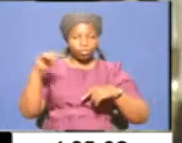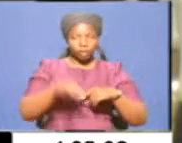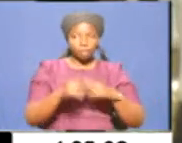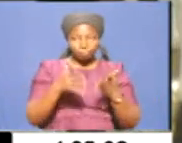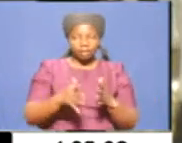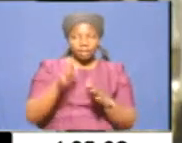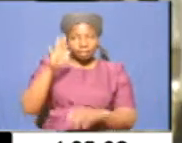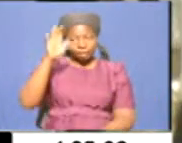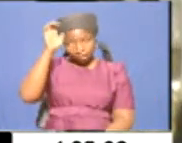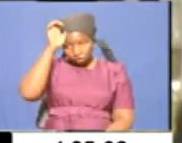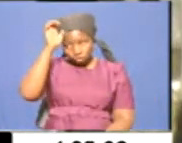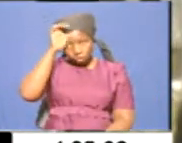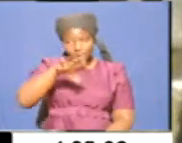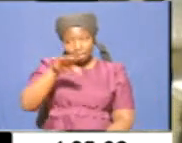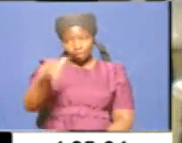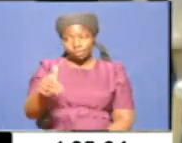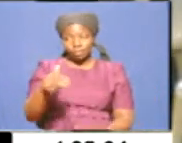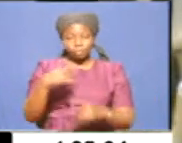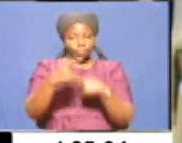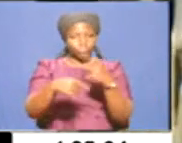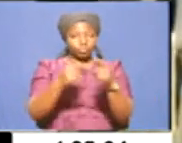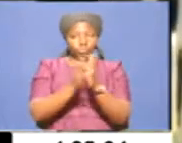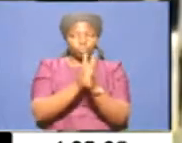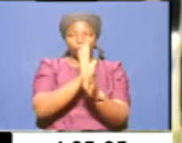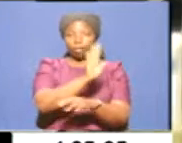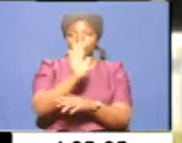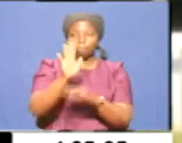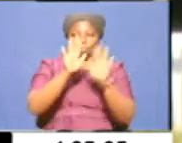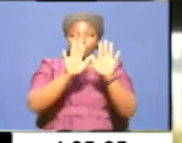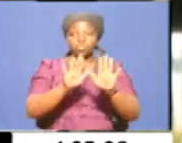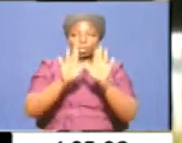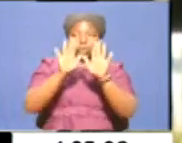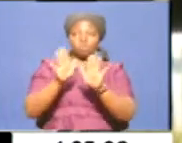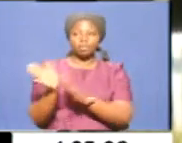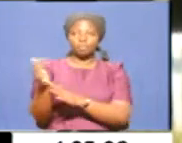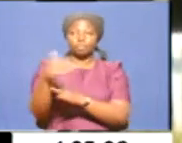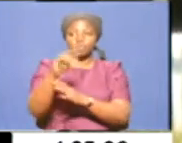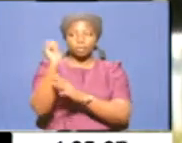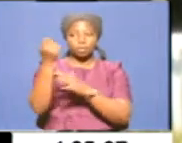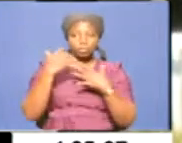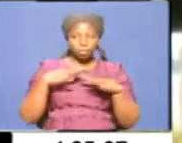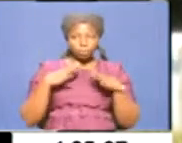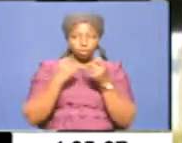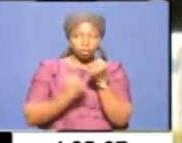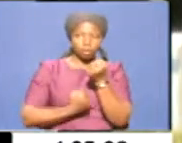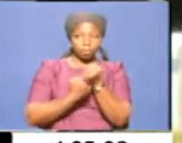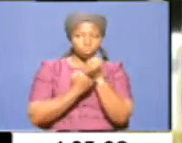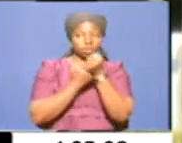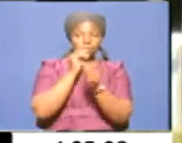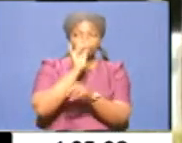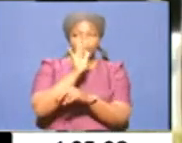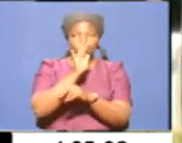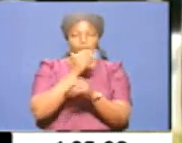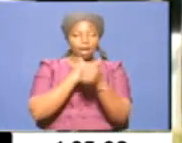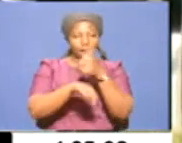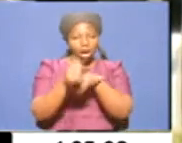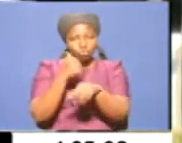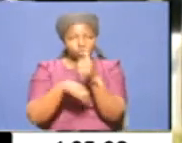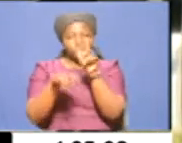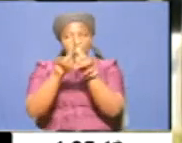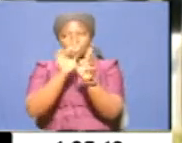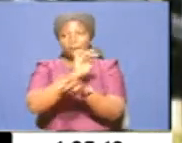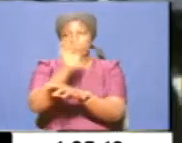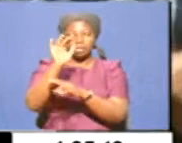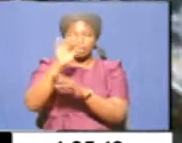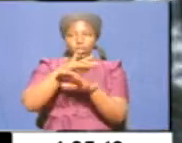County, and he's continuing with his campaign just to rally Kenyans to actually support this campaign, but more importantly call on all